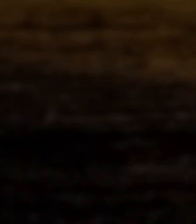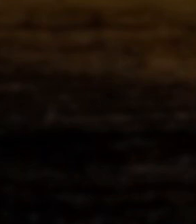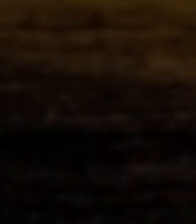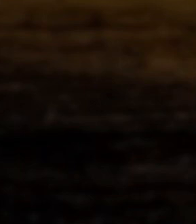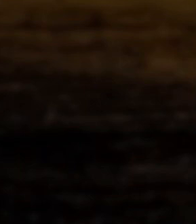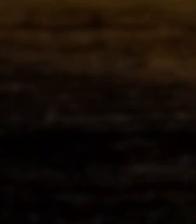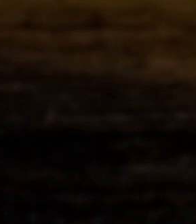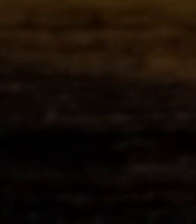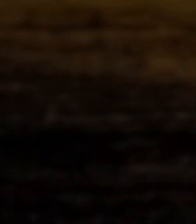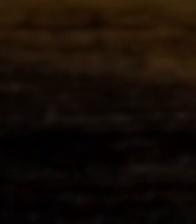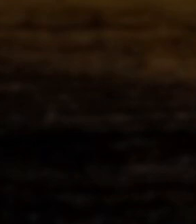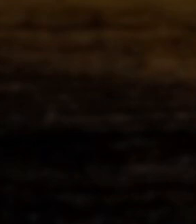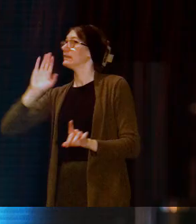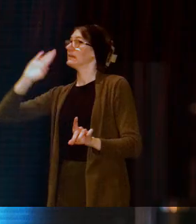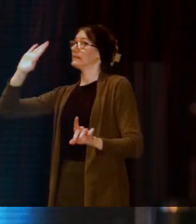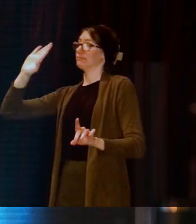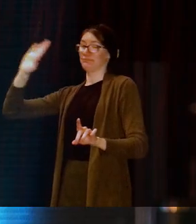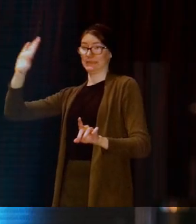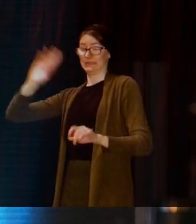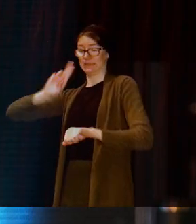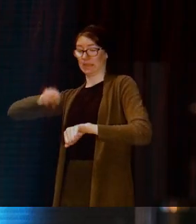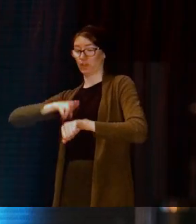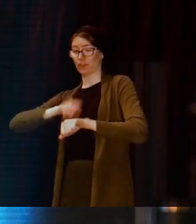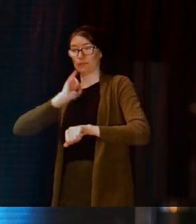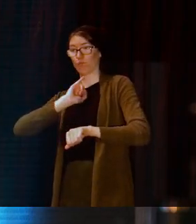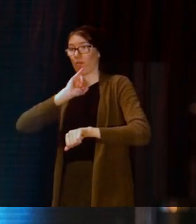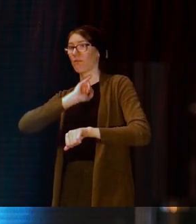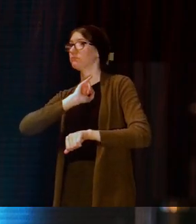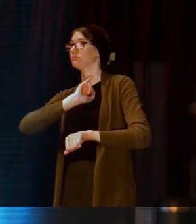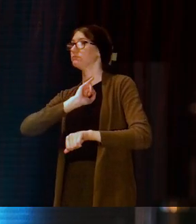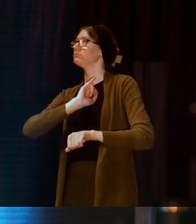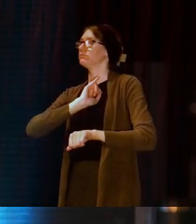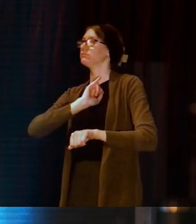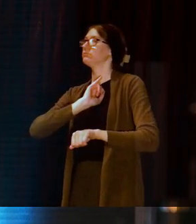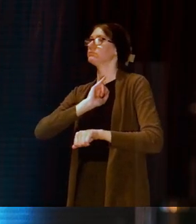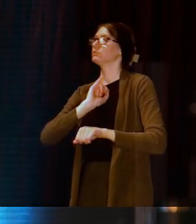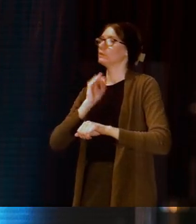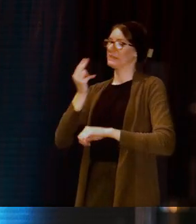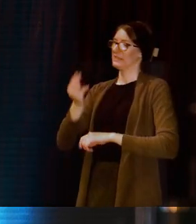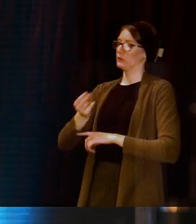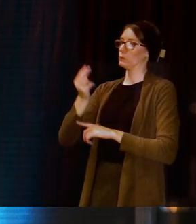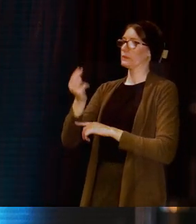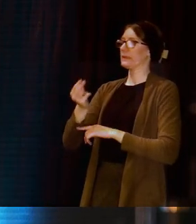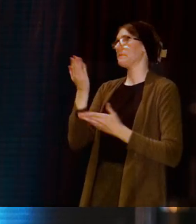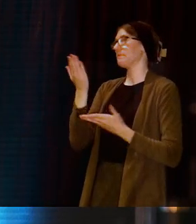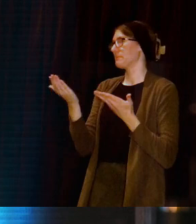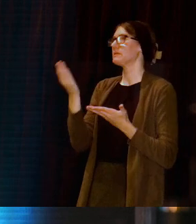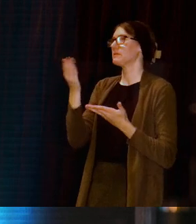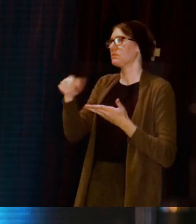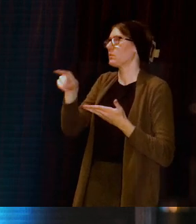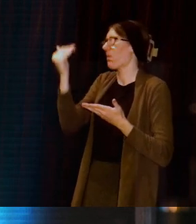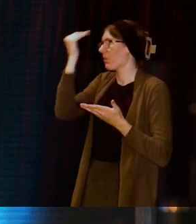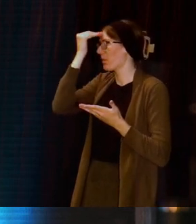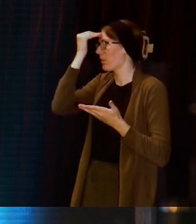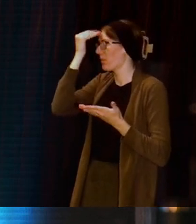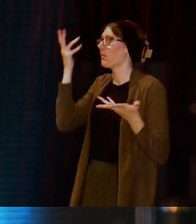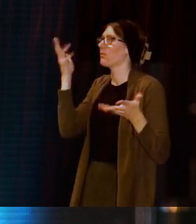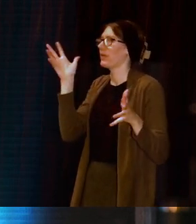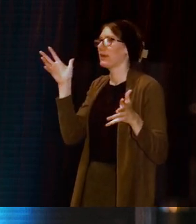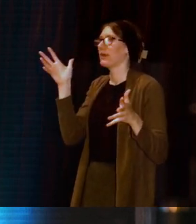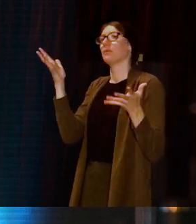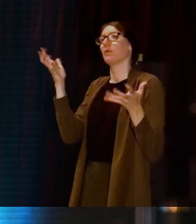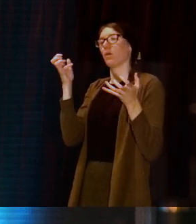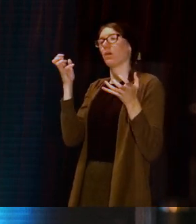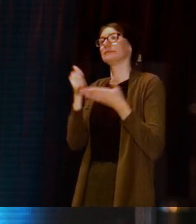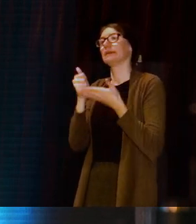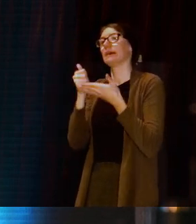God has given to his nation. Now, before we get to that, let me just kind of run you through a little bit of a history. Probably be familiar to a lot of you, but what I hope to do is connect